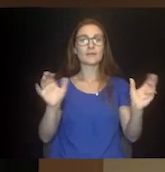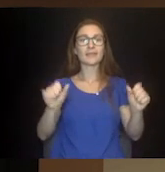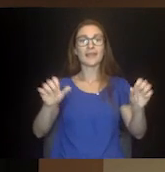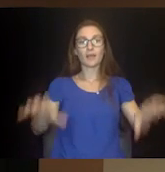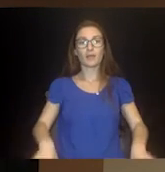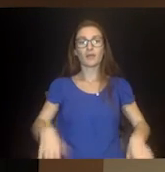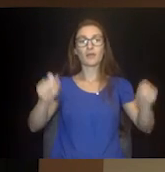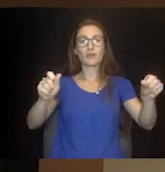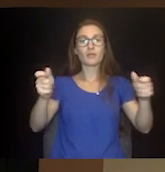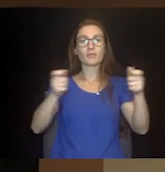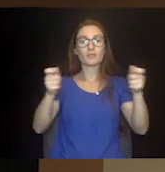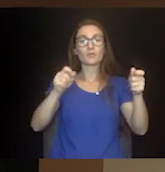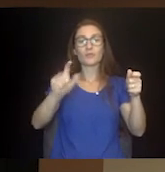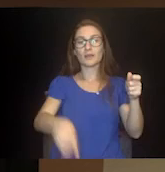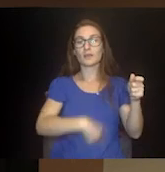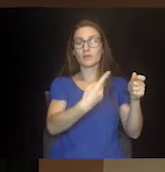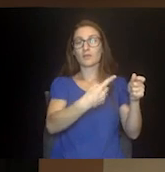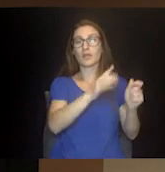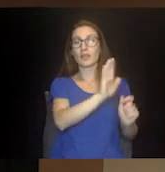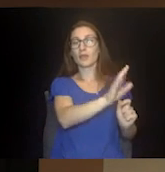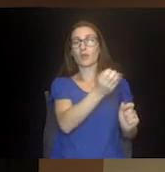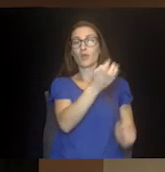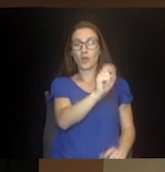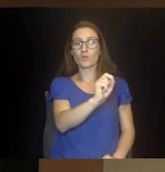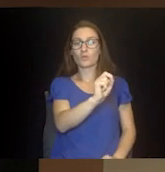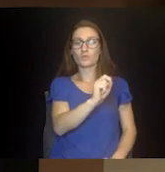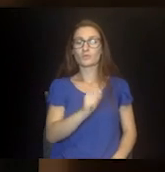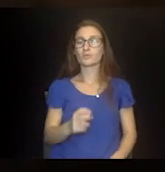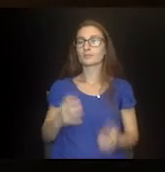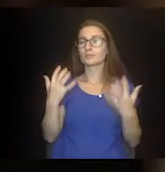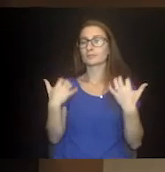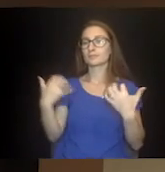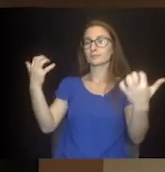that we've been doing, but this time on their own.